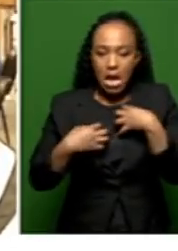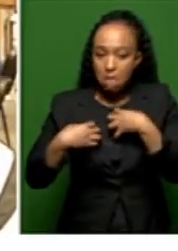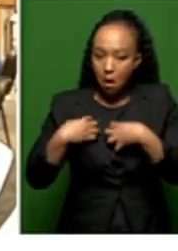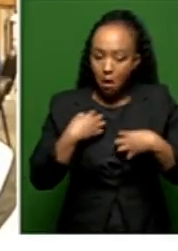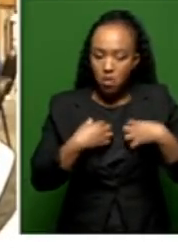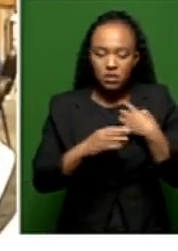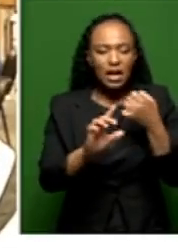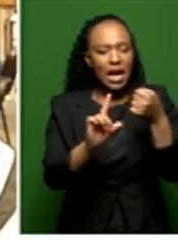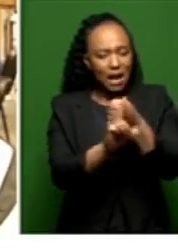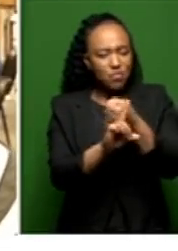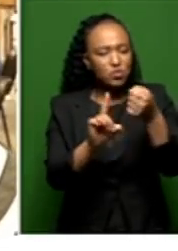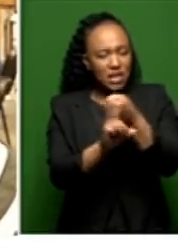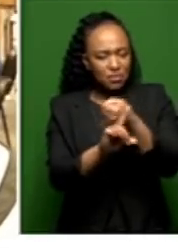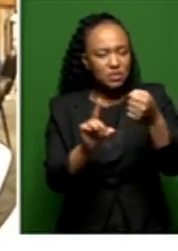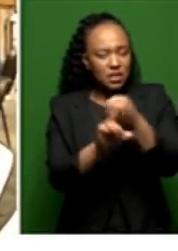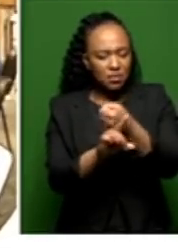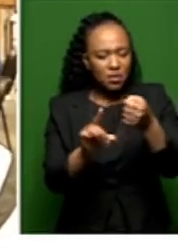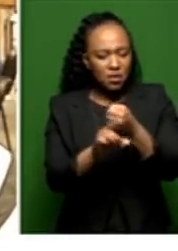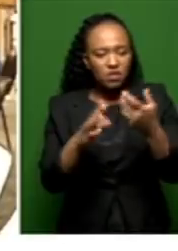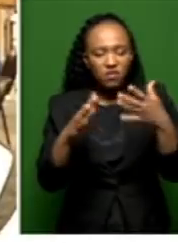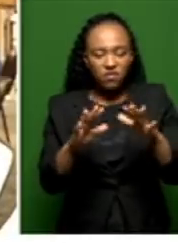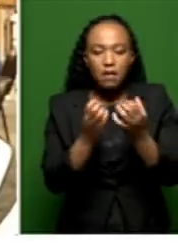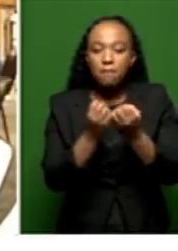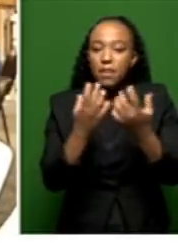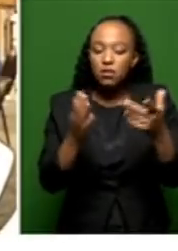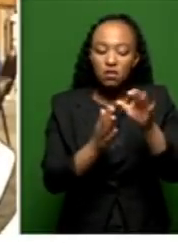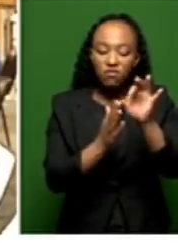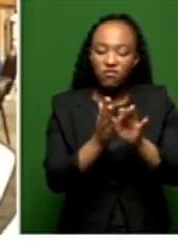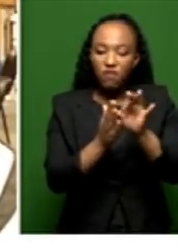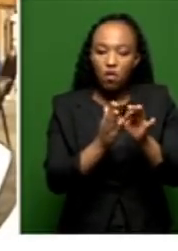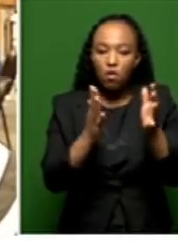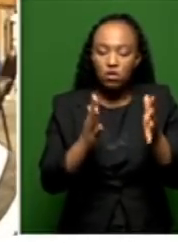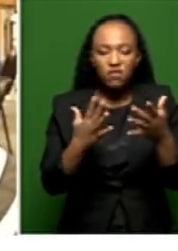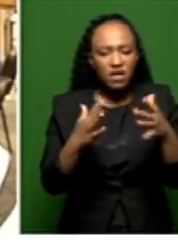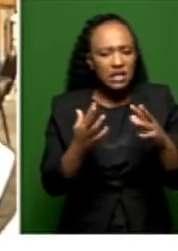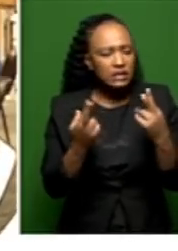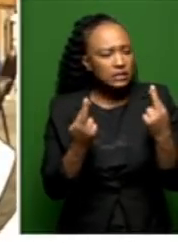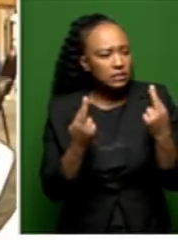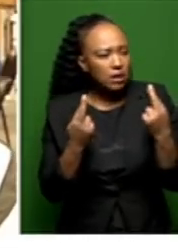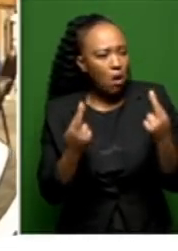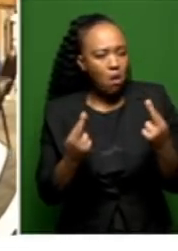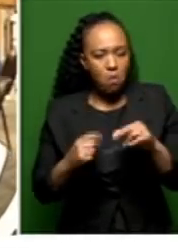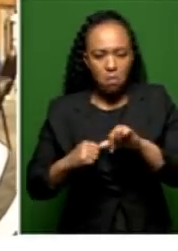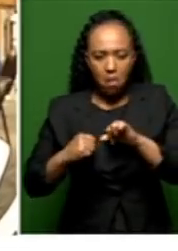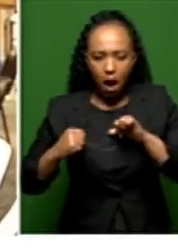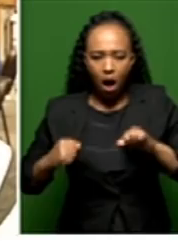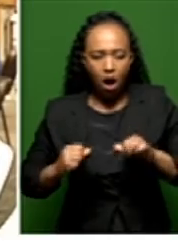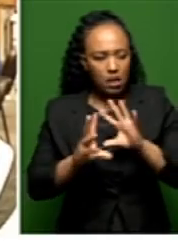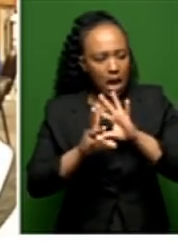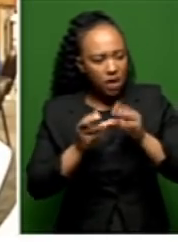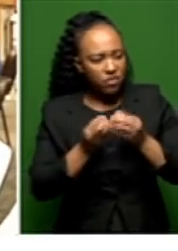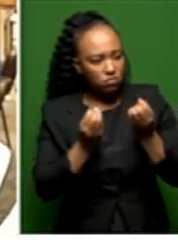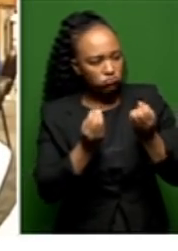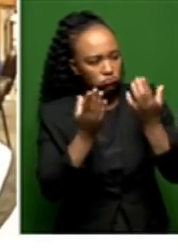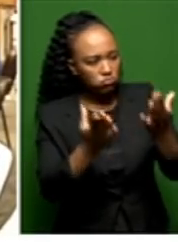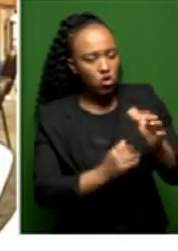abused, as far as I'm concerned, a lot of voters who put a lot of hope, a lot of heart into the ANC